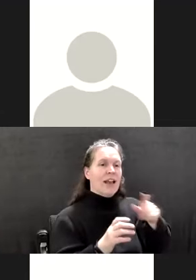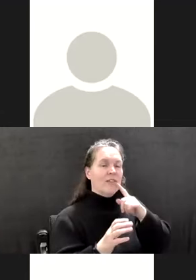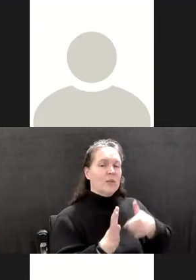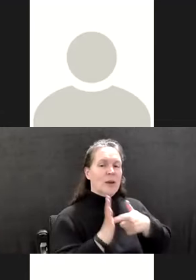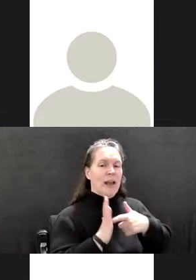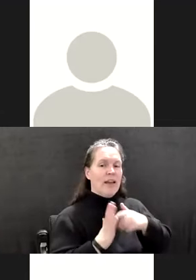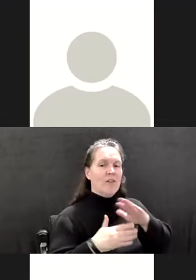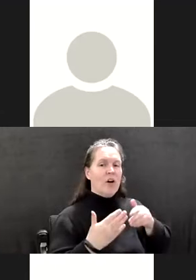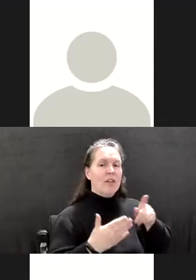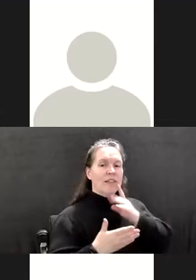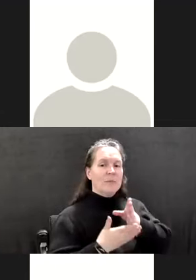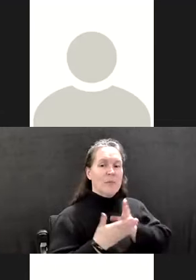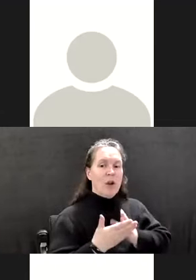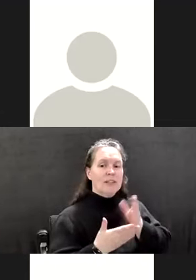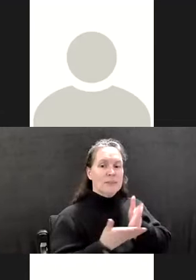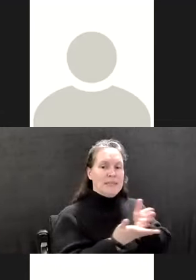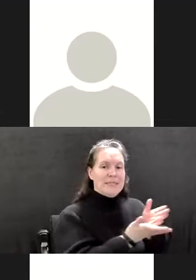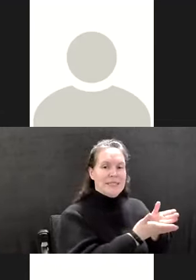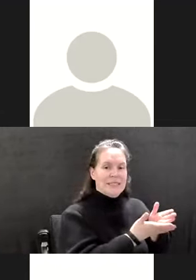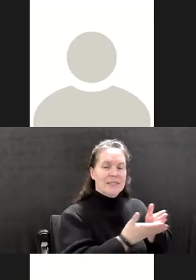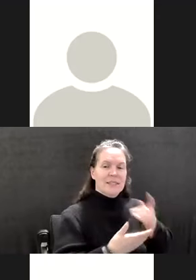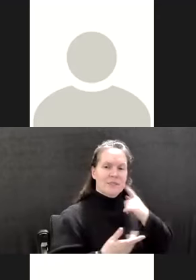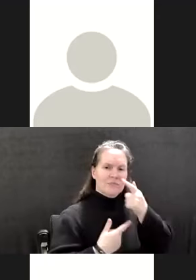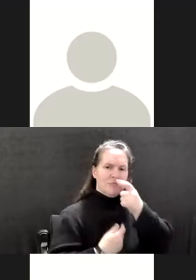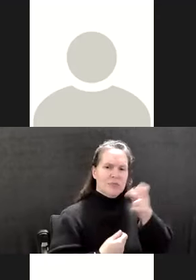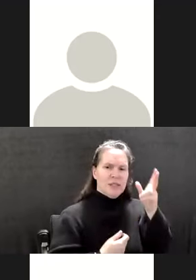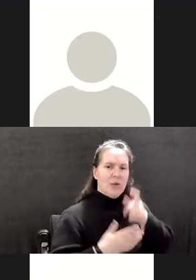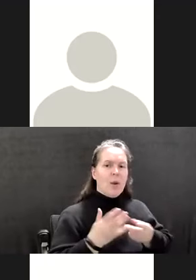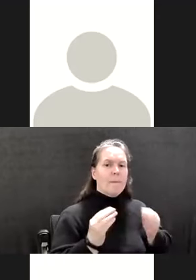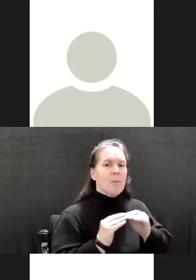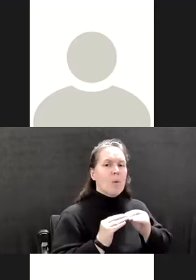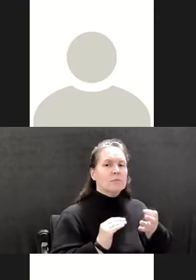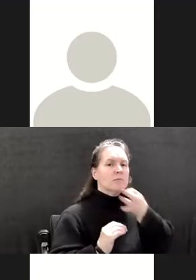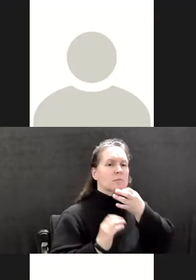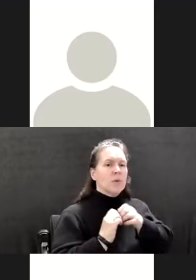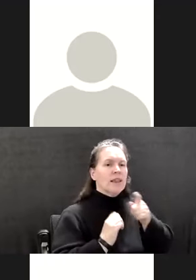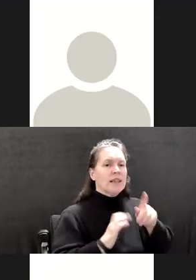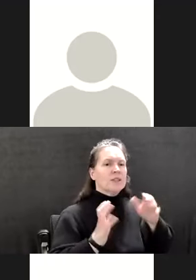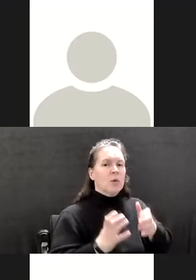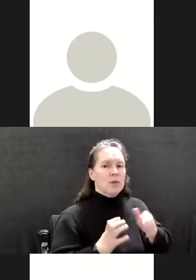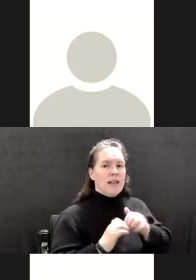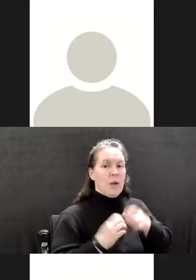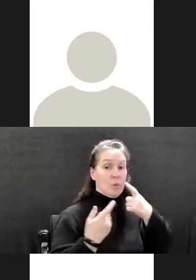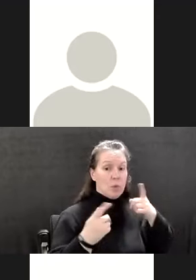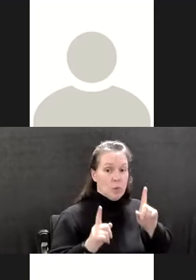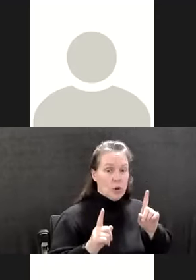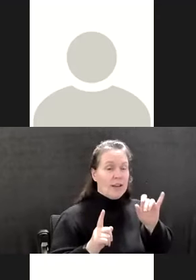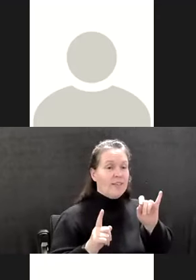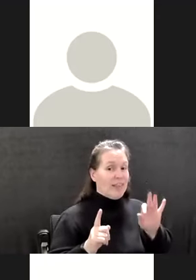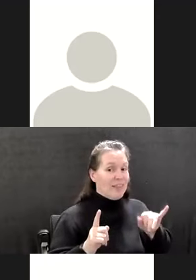and pieces. And I'd be interested to hear what those who are more expert in how these courses might work, you know, whether that's